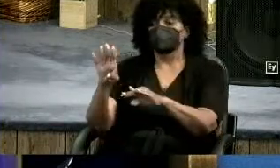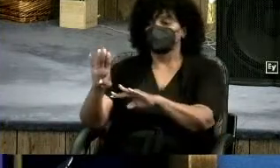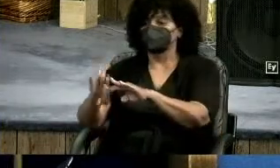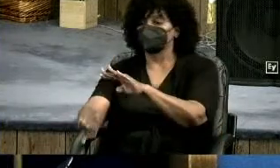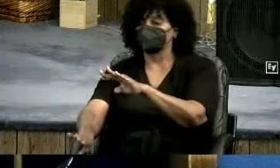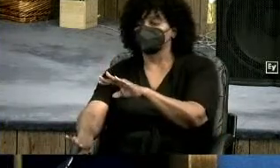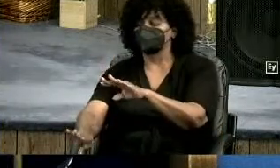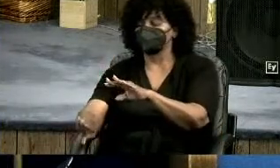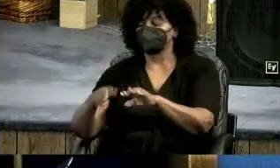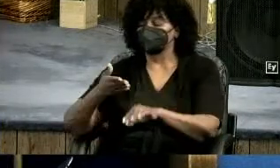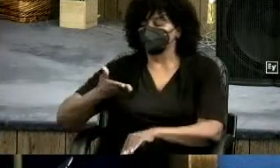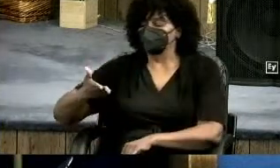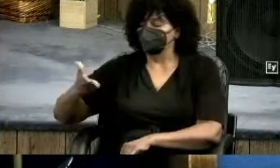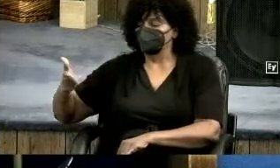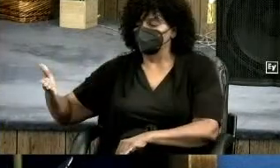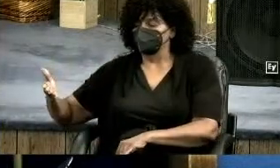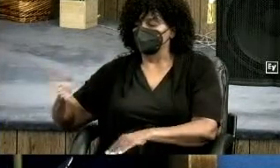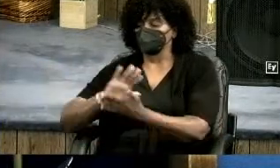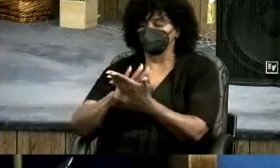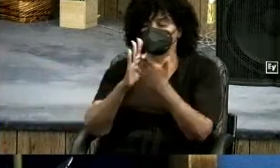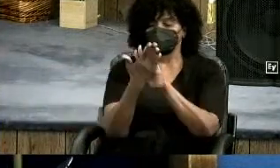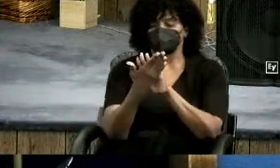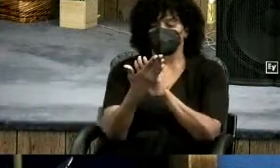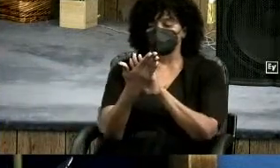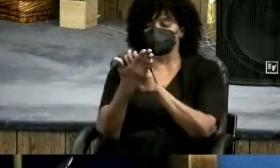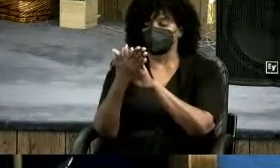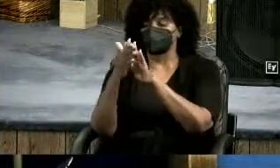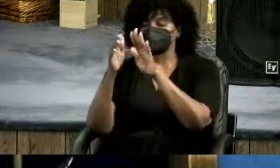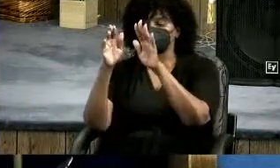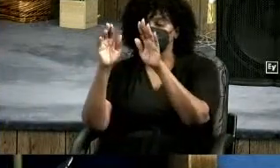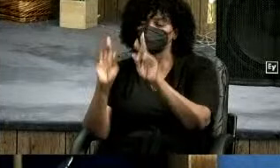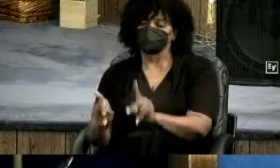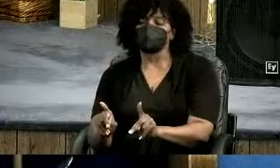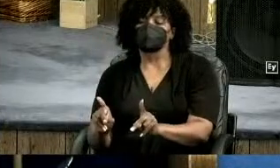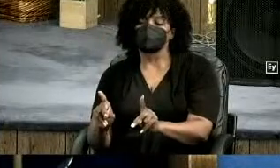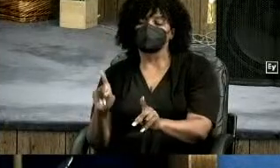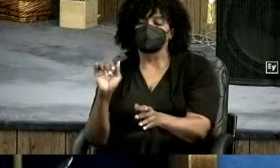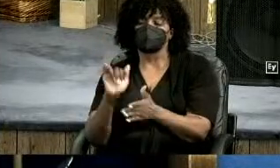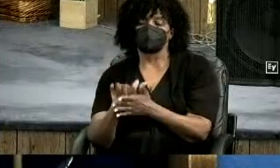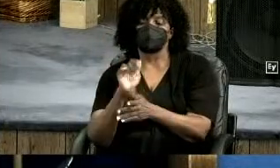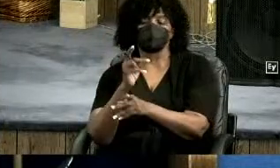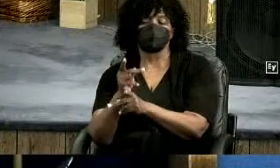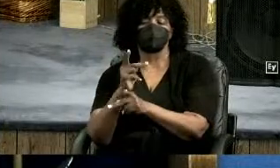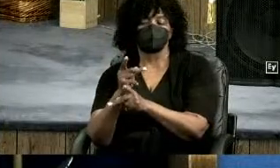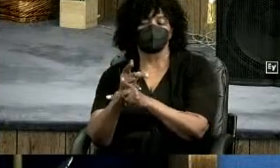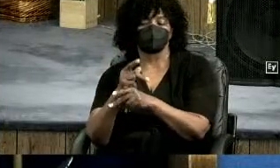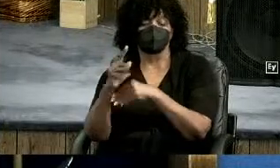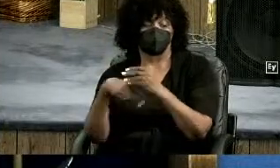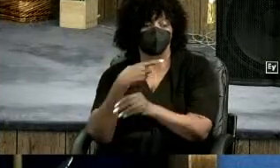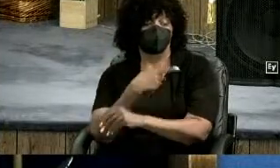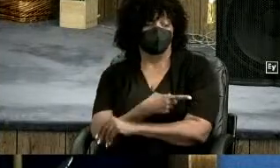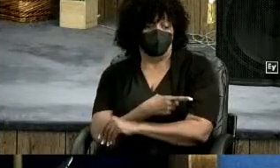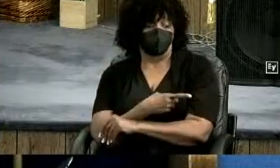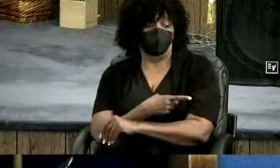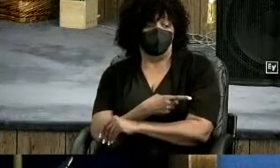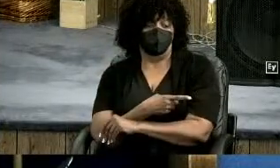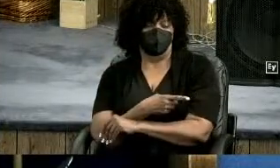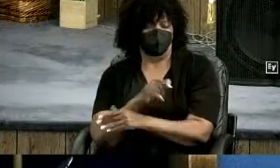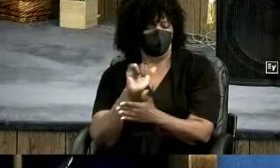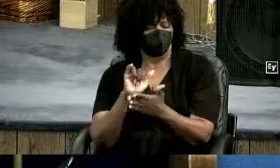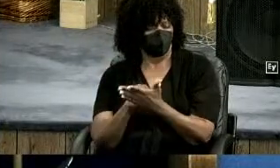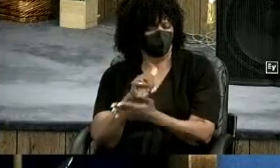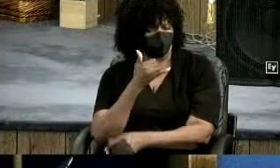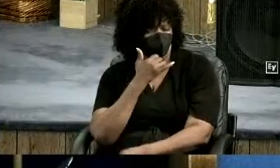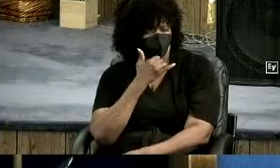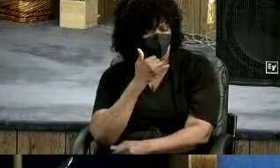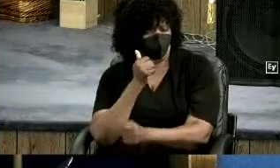a possession. He is a person to Nehemiah. He's somebody that he cares about him. He said, hey, man, what's wrong with you? The